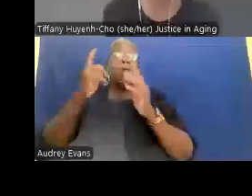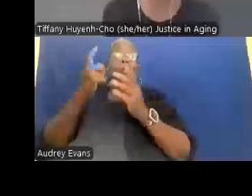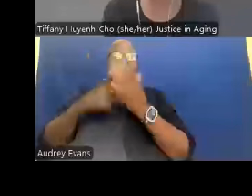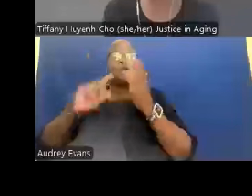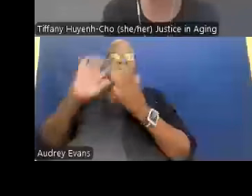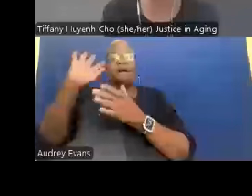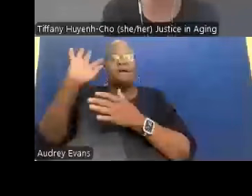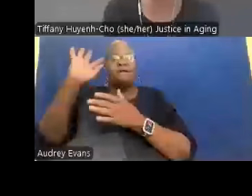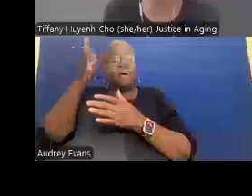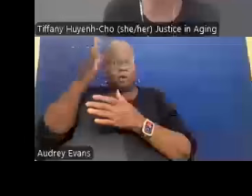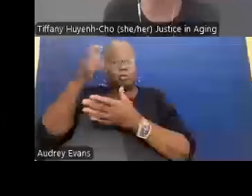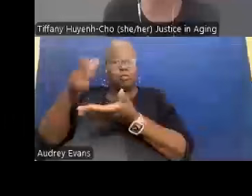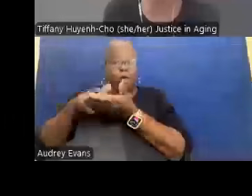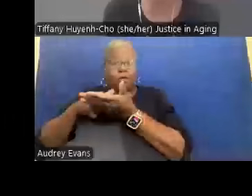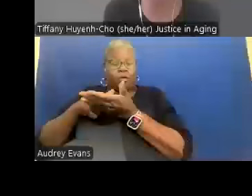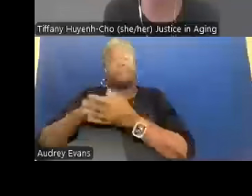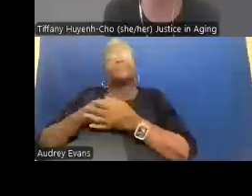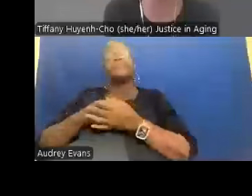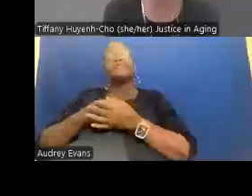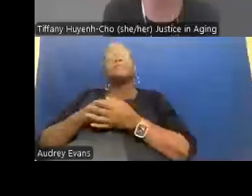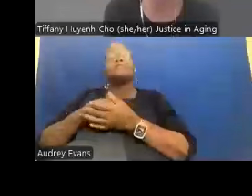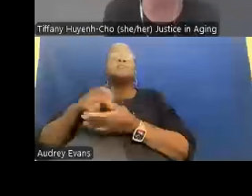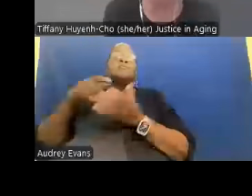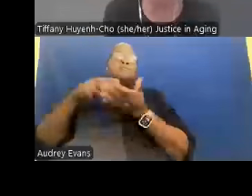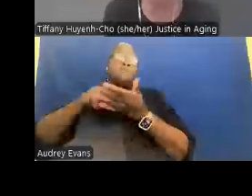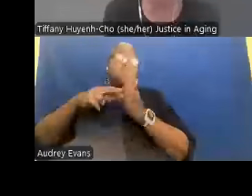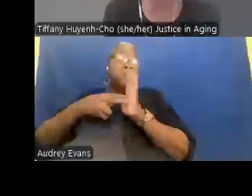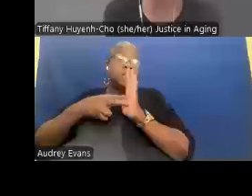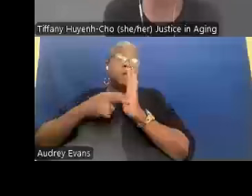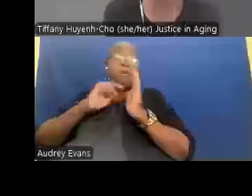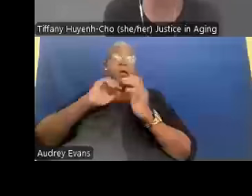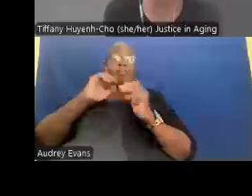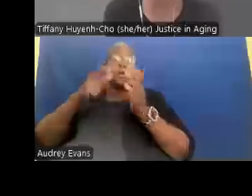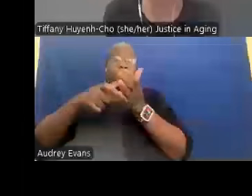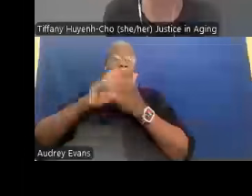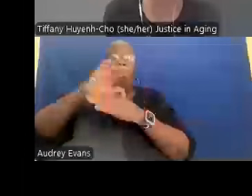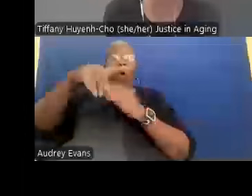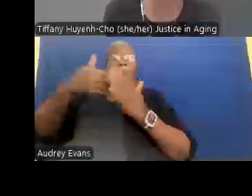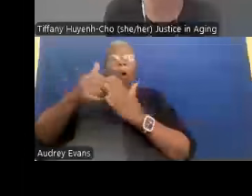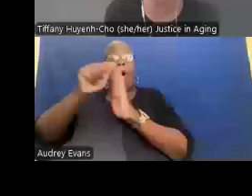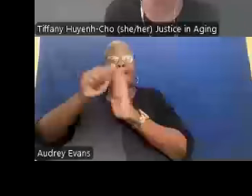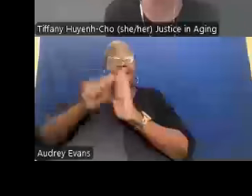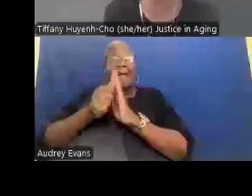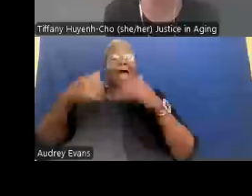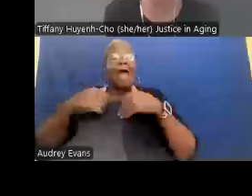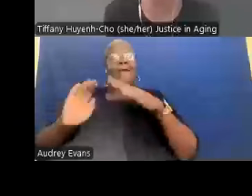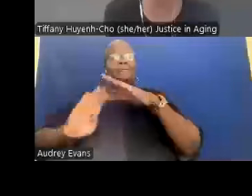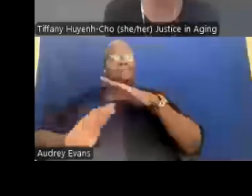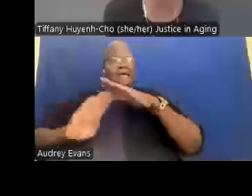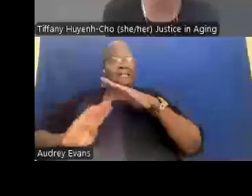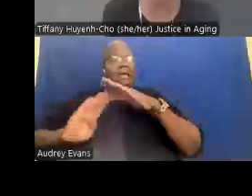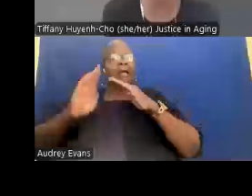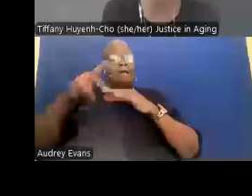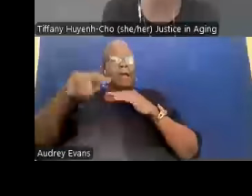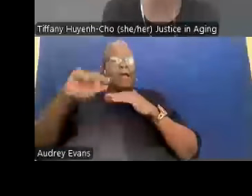required. So the federal government requires all states to provide a basic minimum package of benefits,